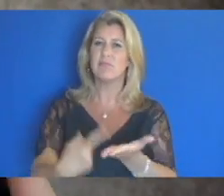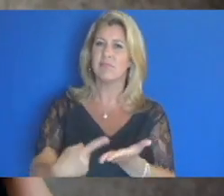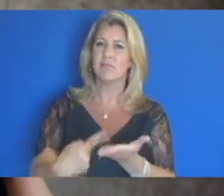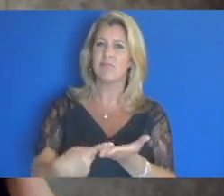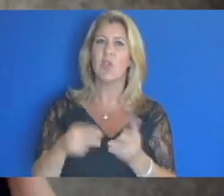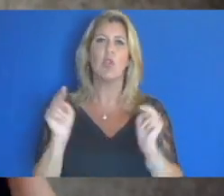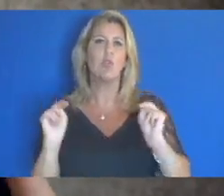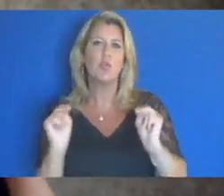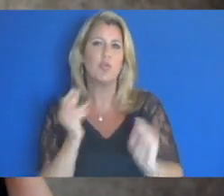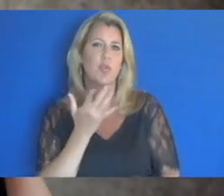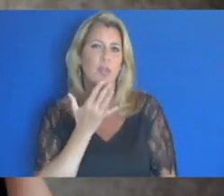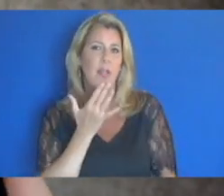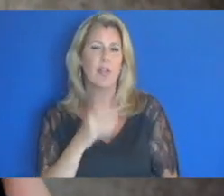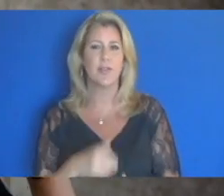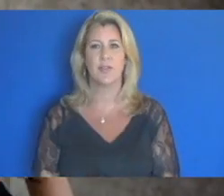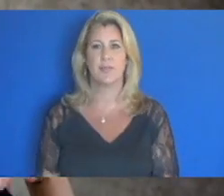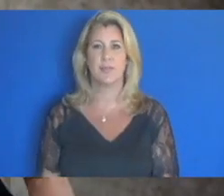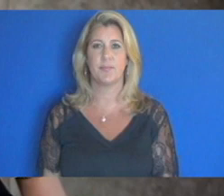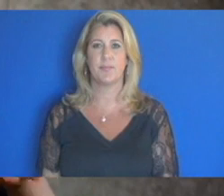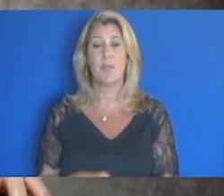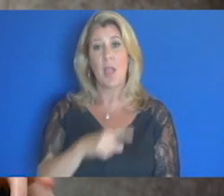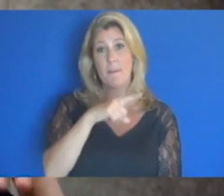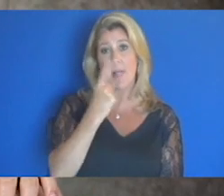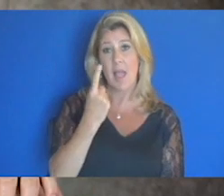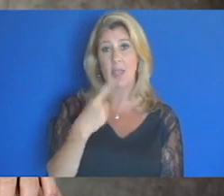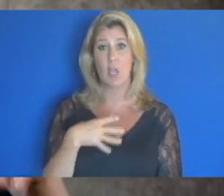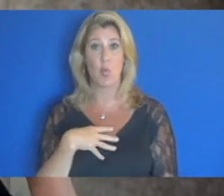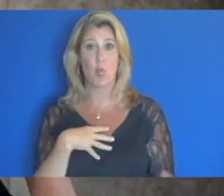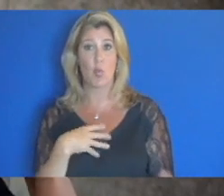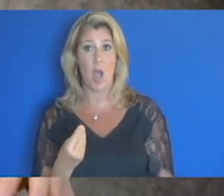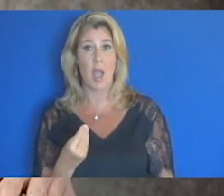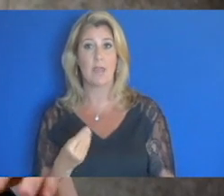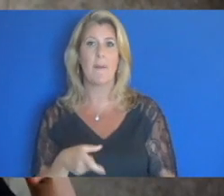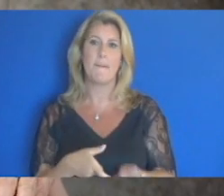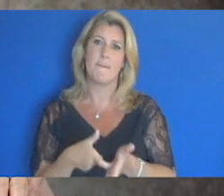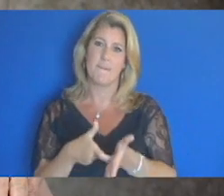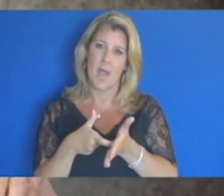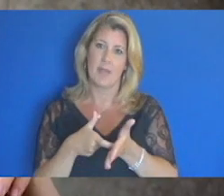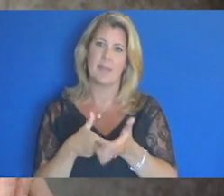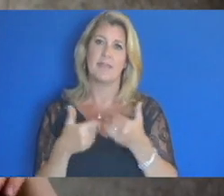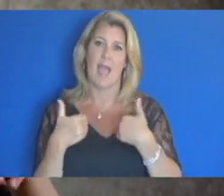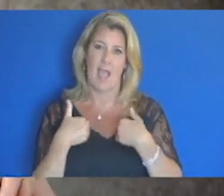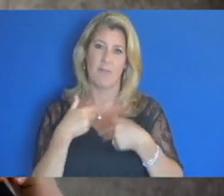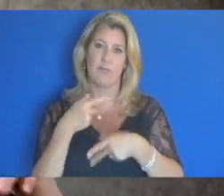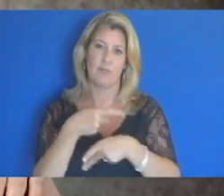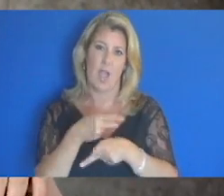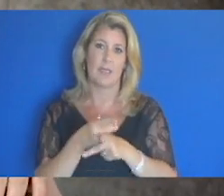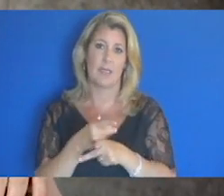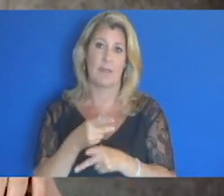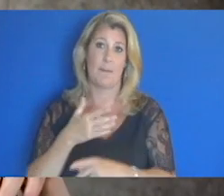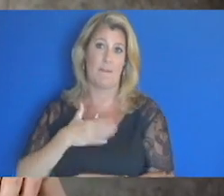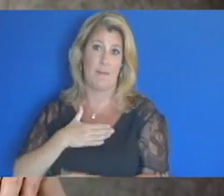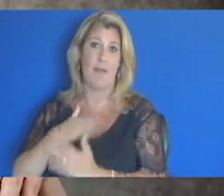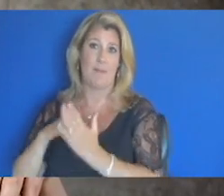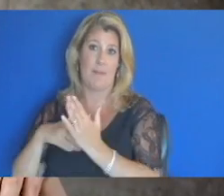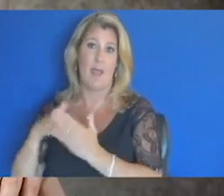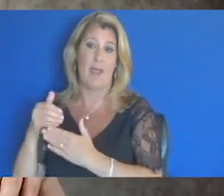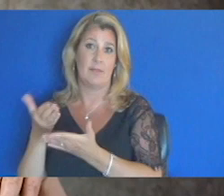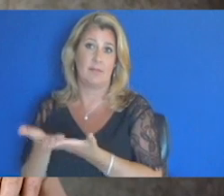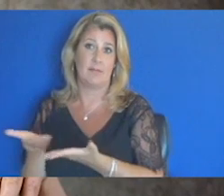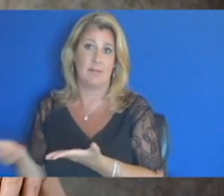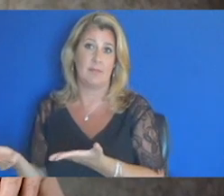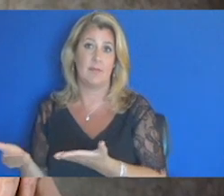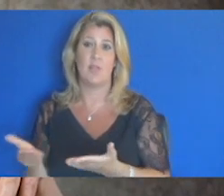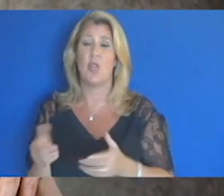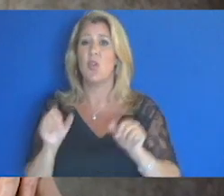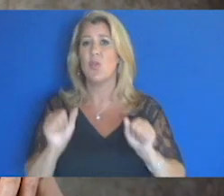about neutral colors. Black and white colors are a must-have in my paint collection. You can